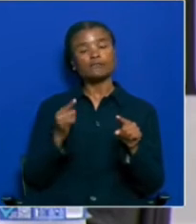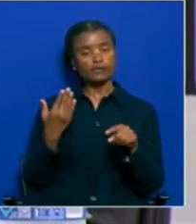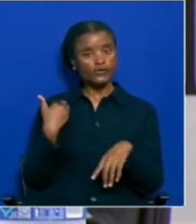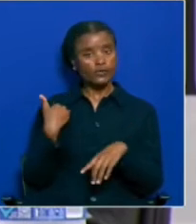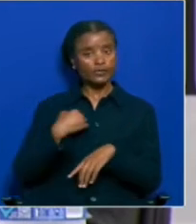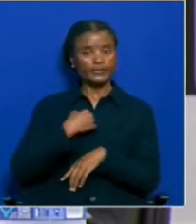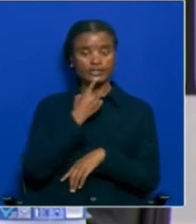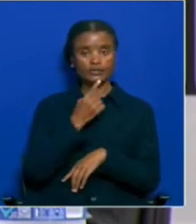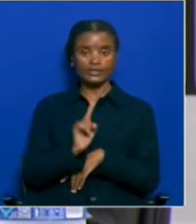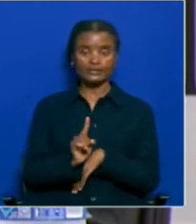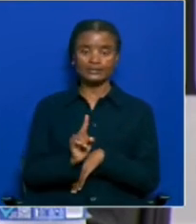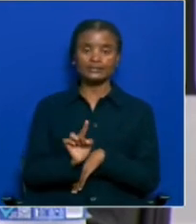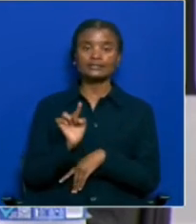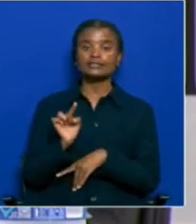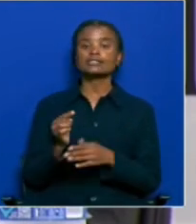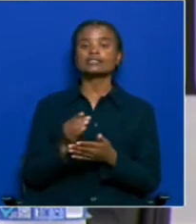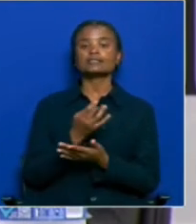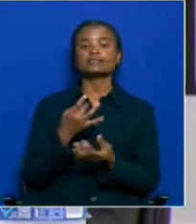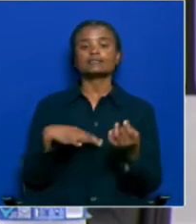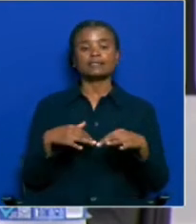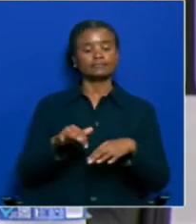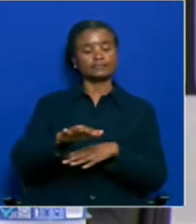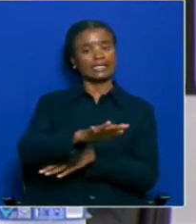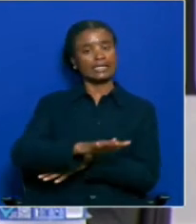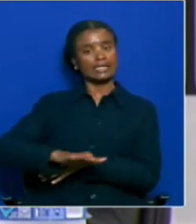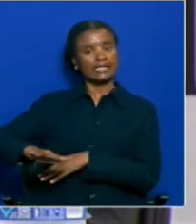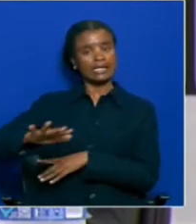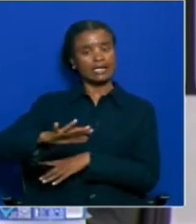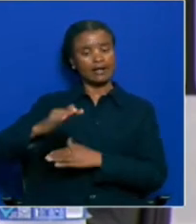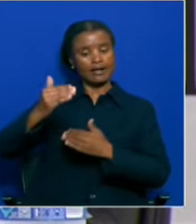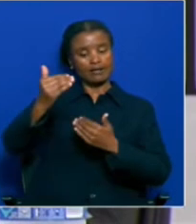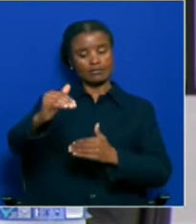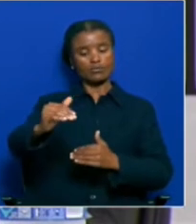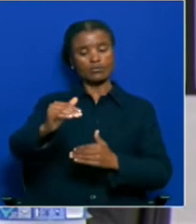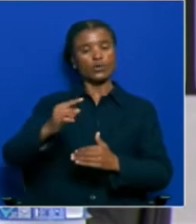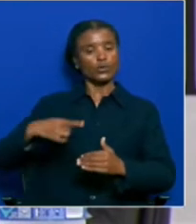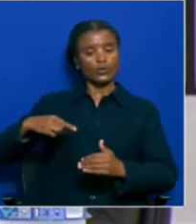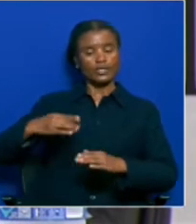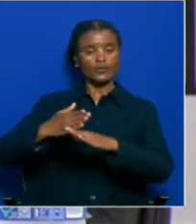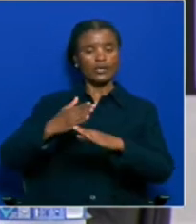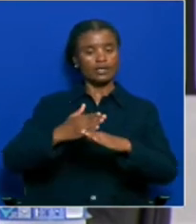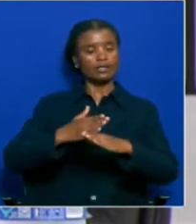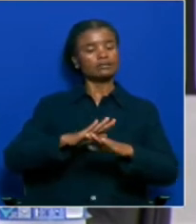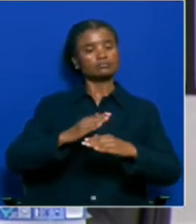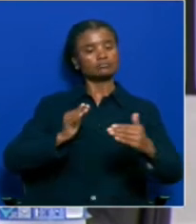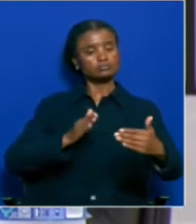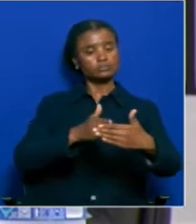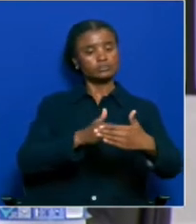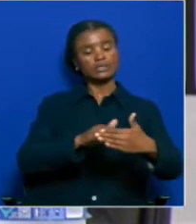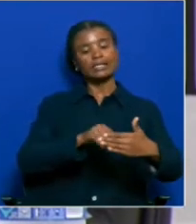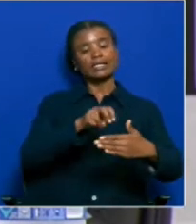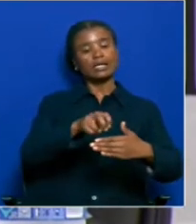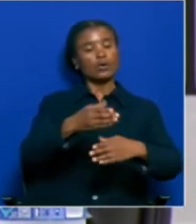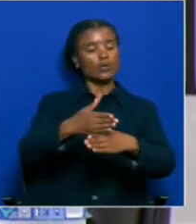our jurisdictions, our demarcations, you see, you may find yourself in this era thinking that you are in this era. The other operation